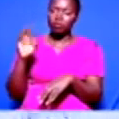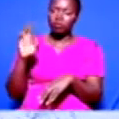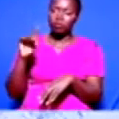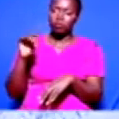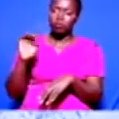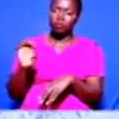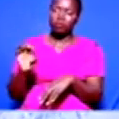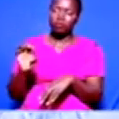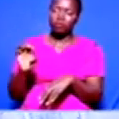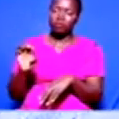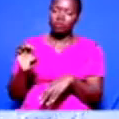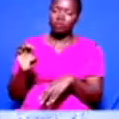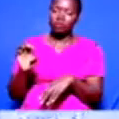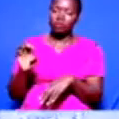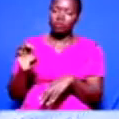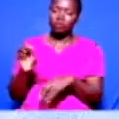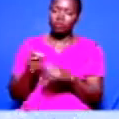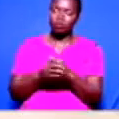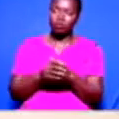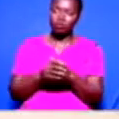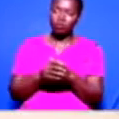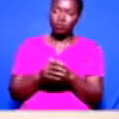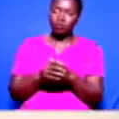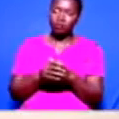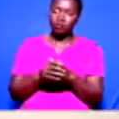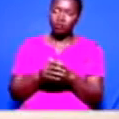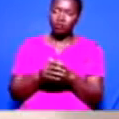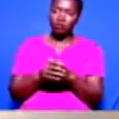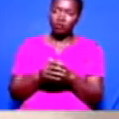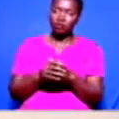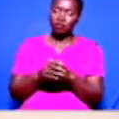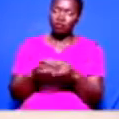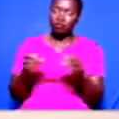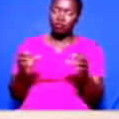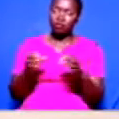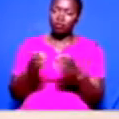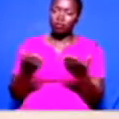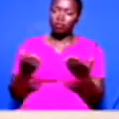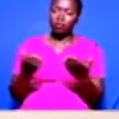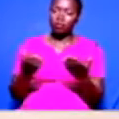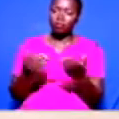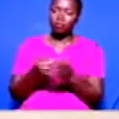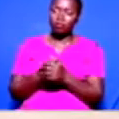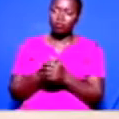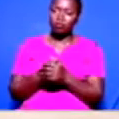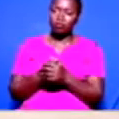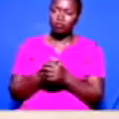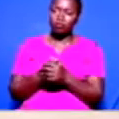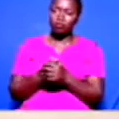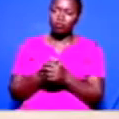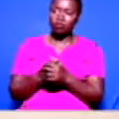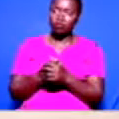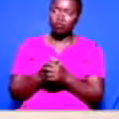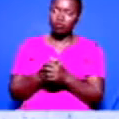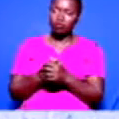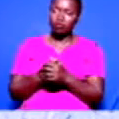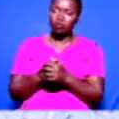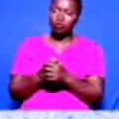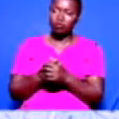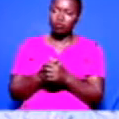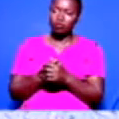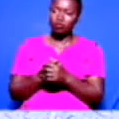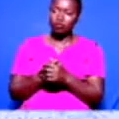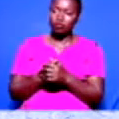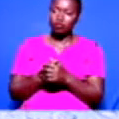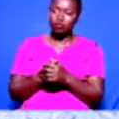softiethefilm.com. Or you can go to our production company's website, lbxafrica.com. But we're also going